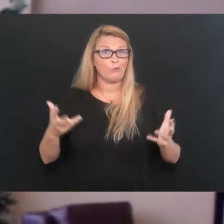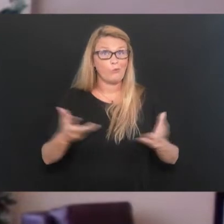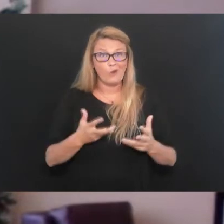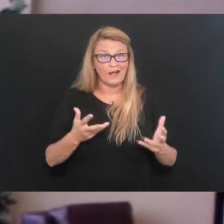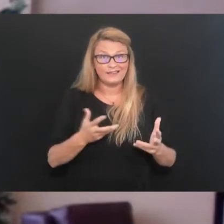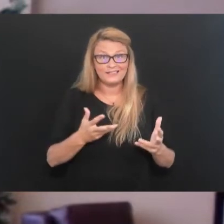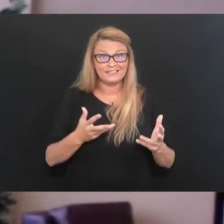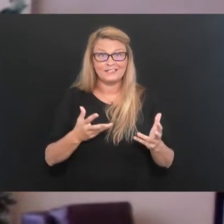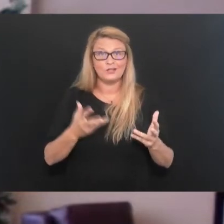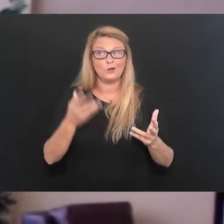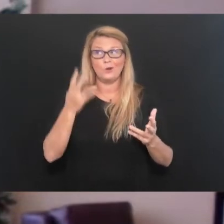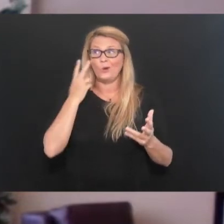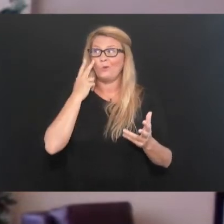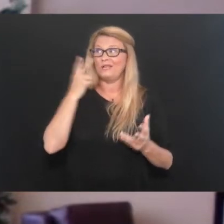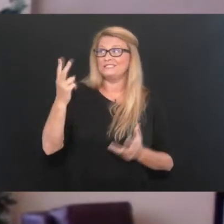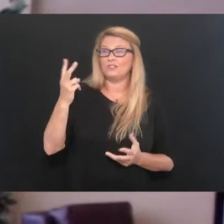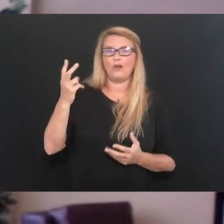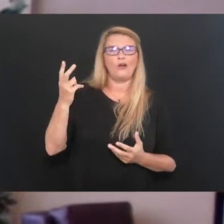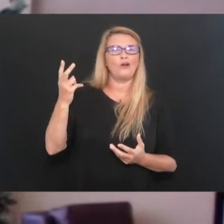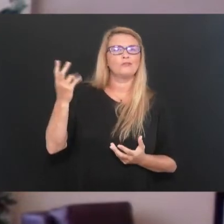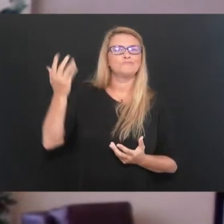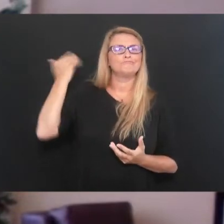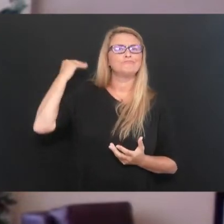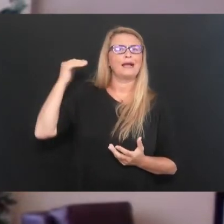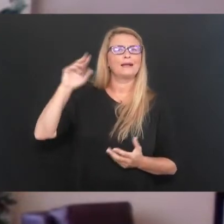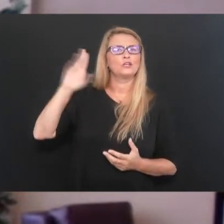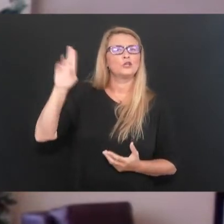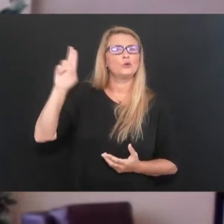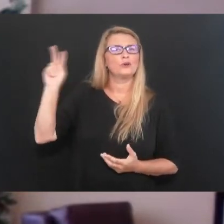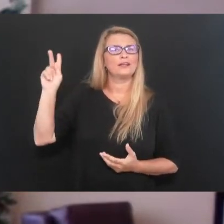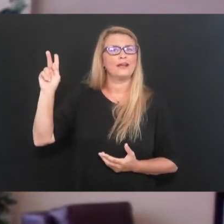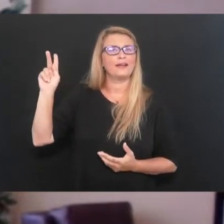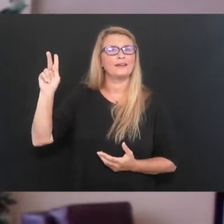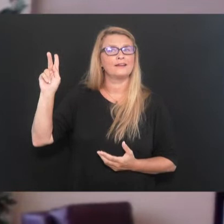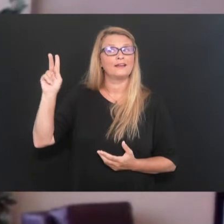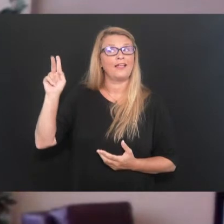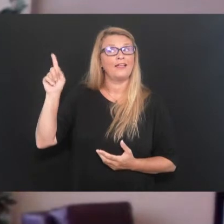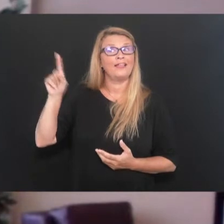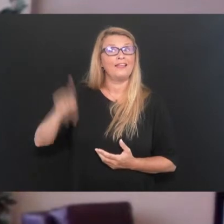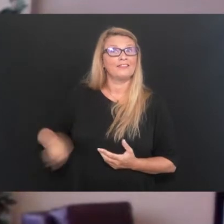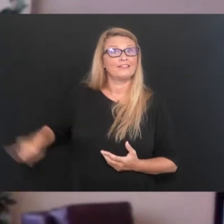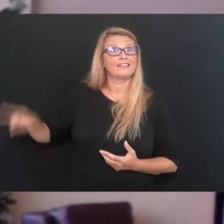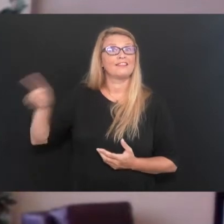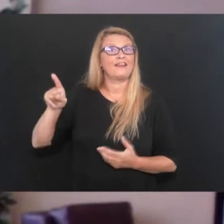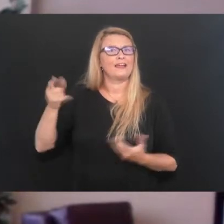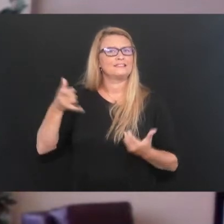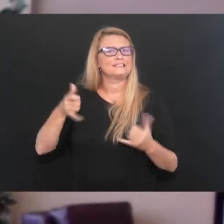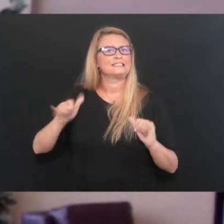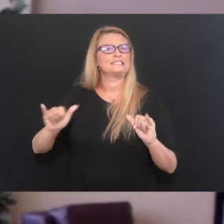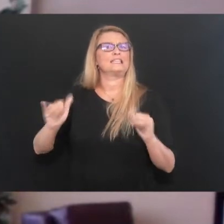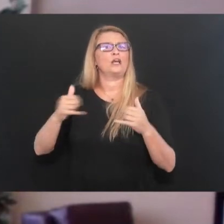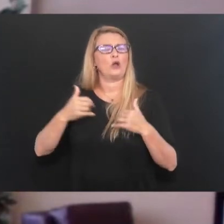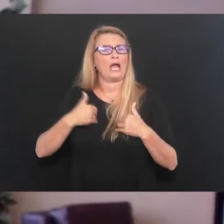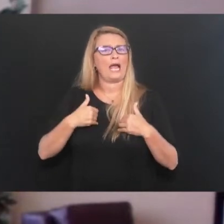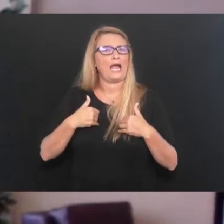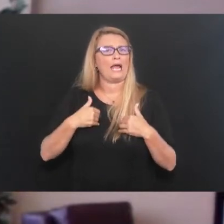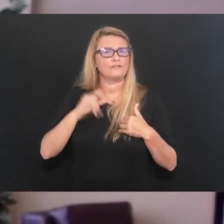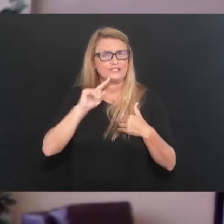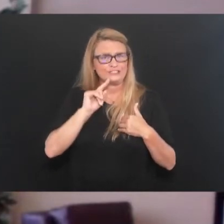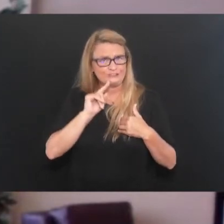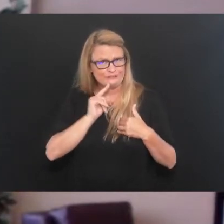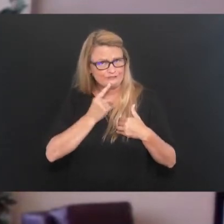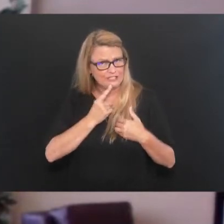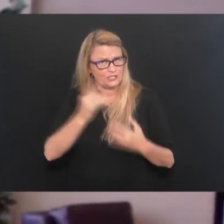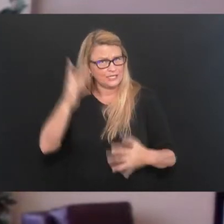we saw in the United Kingdom, that we're still seeing the severity of the illness be perpetuated. As I